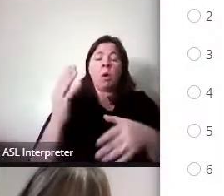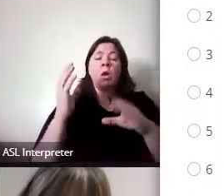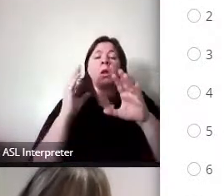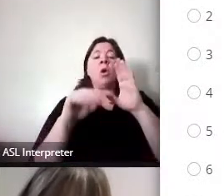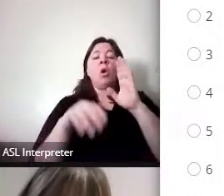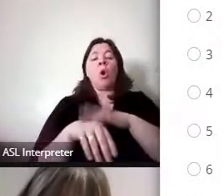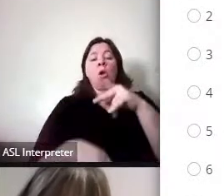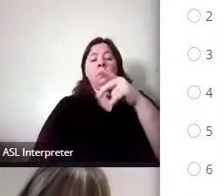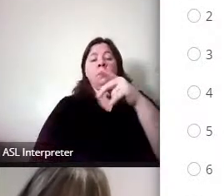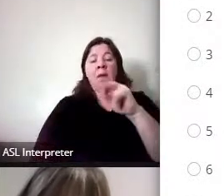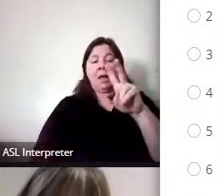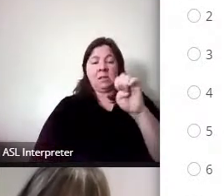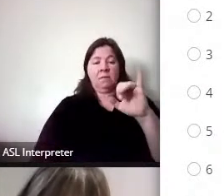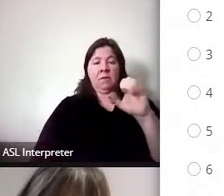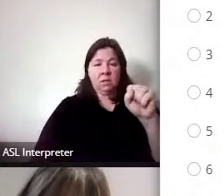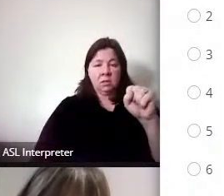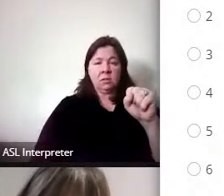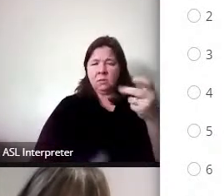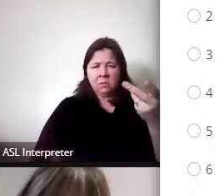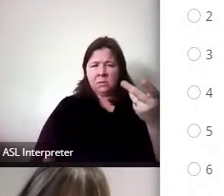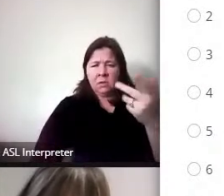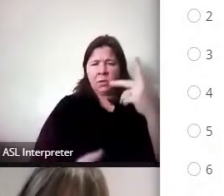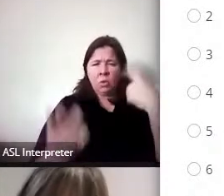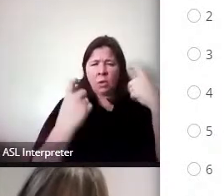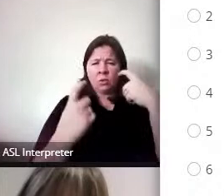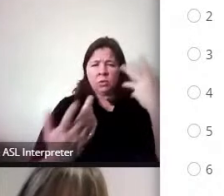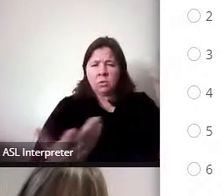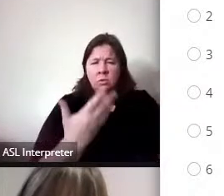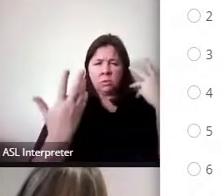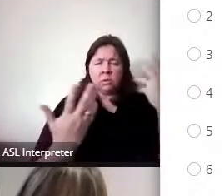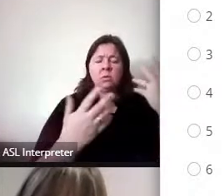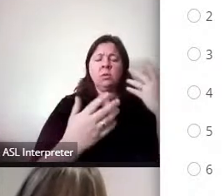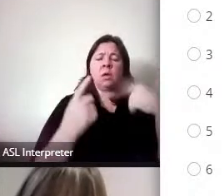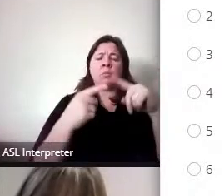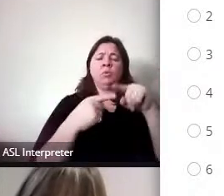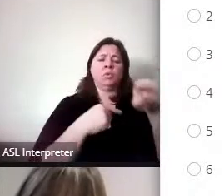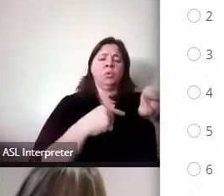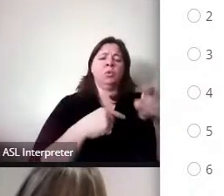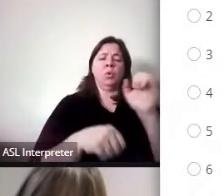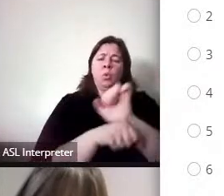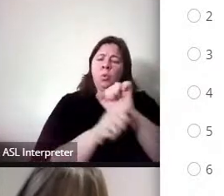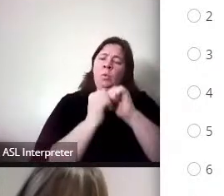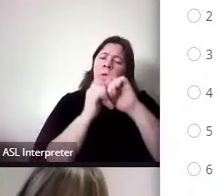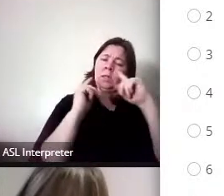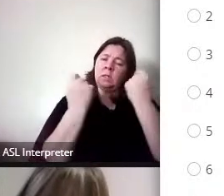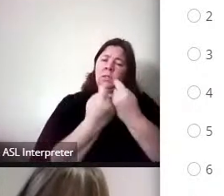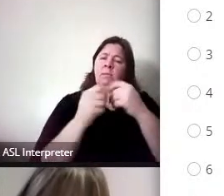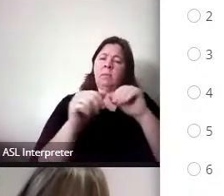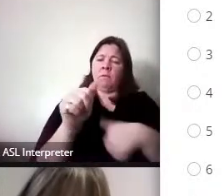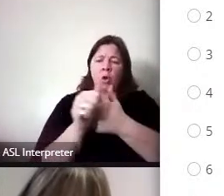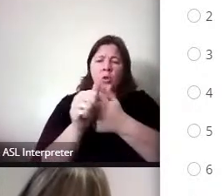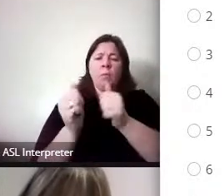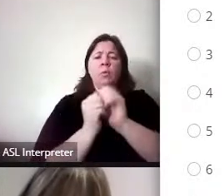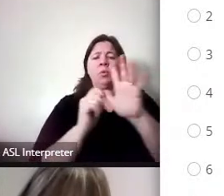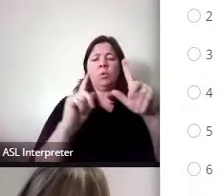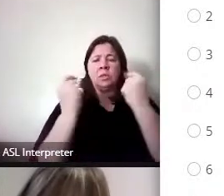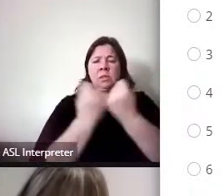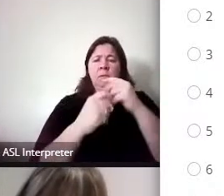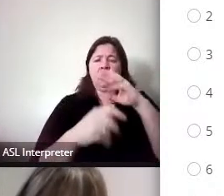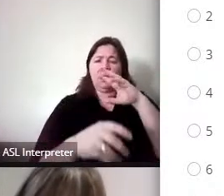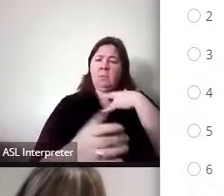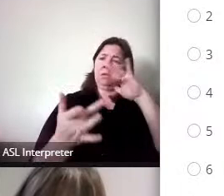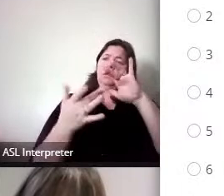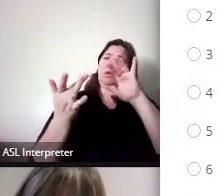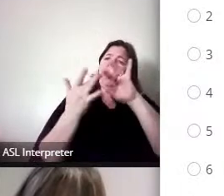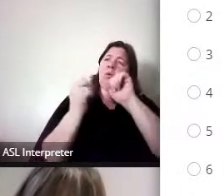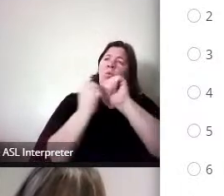just the questions are going to keep coming to you. But if you work as a team, work with your team, follow up with your team, be in touch with